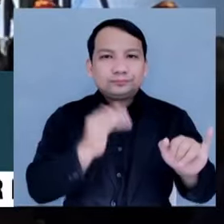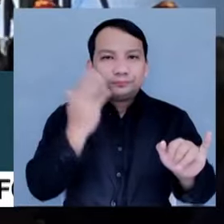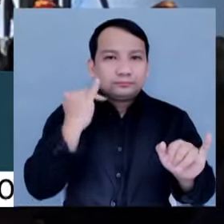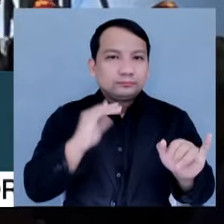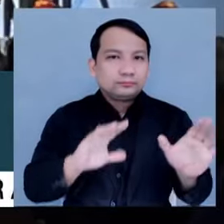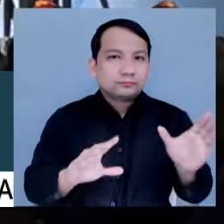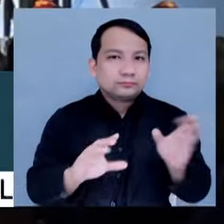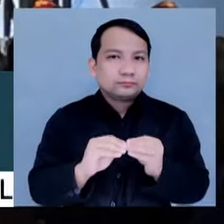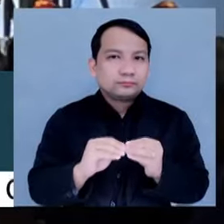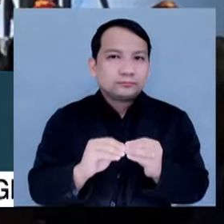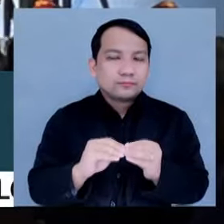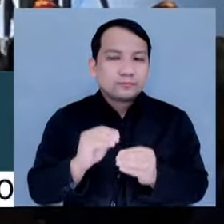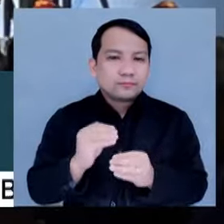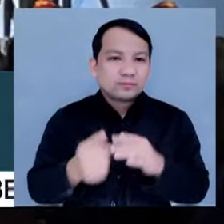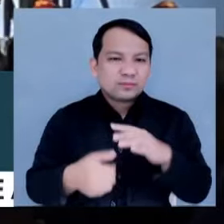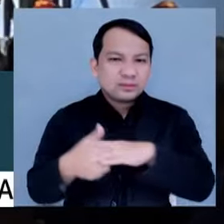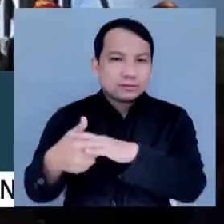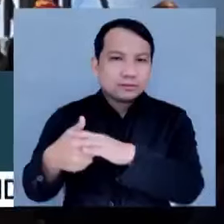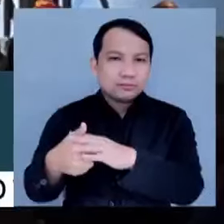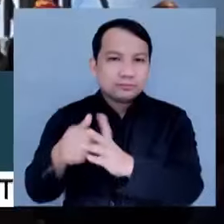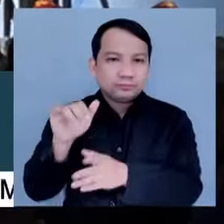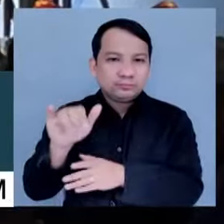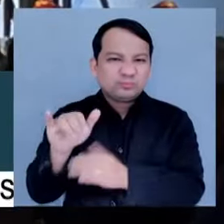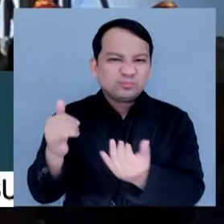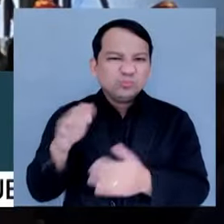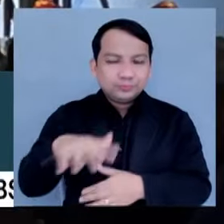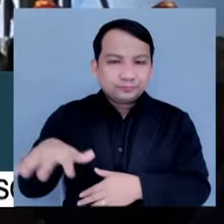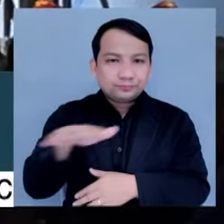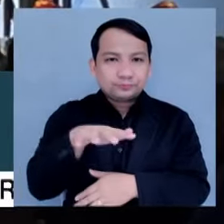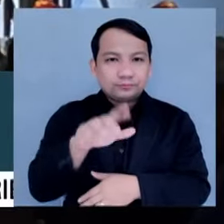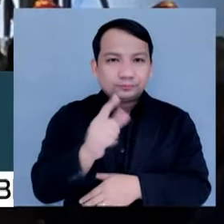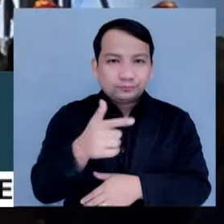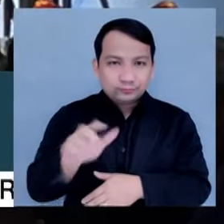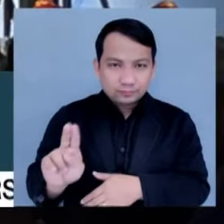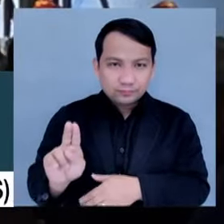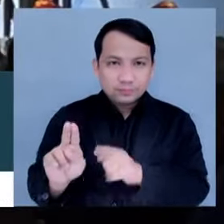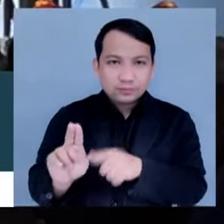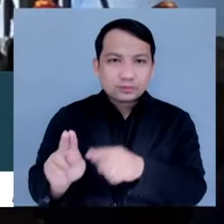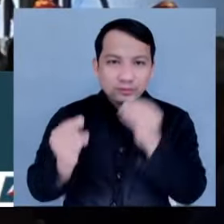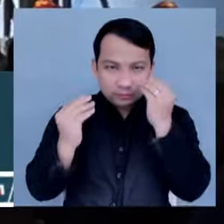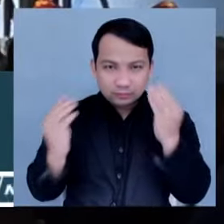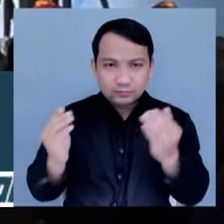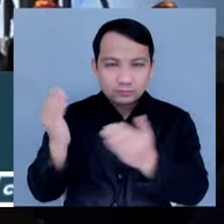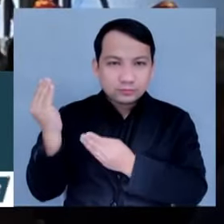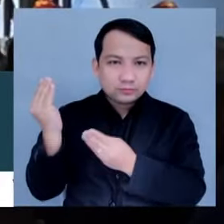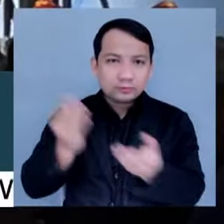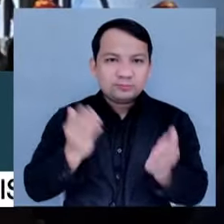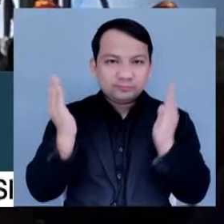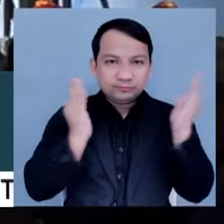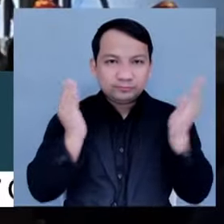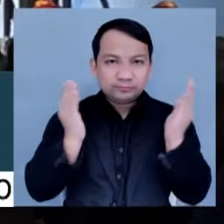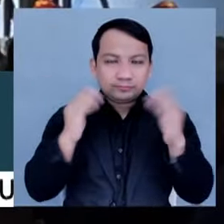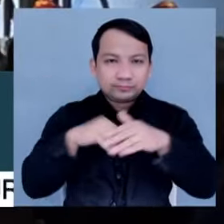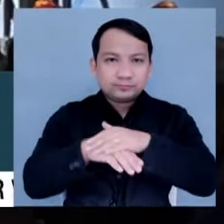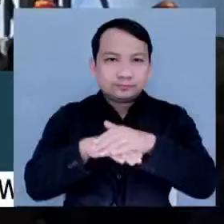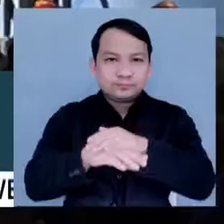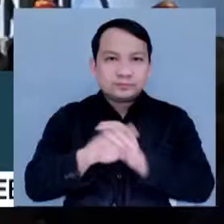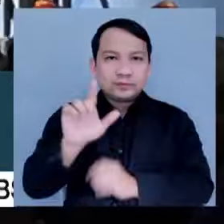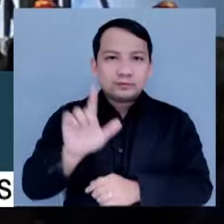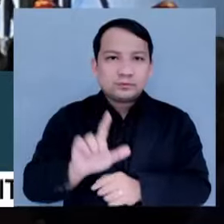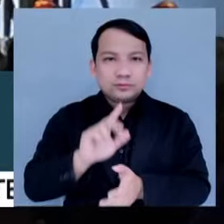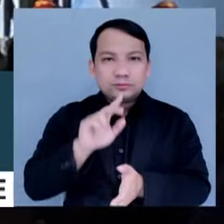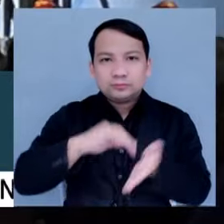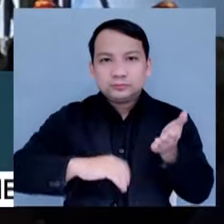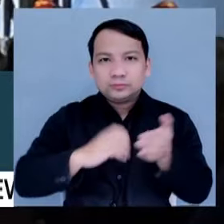pop-up stores. He said that all municipalities should be serviced by Kadiwa to give our countrymen access to cheaper goods